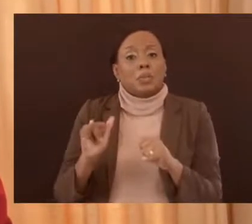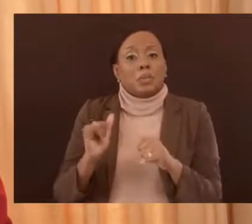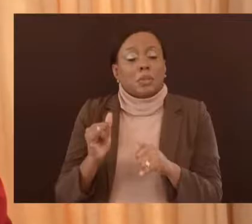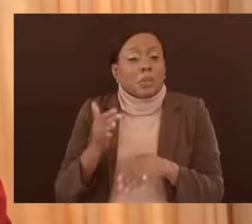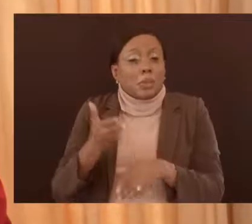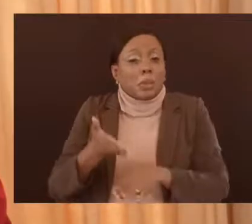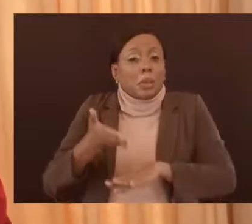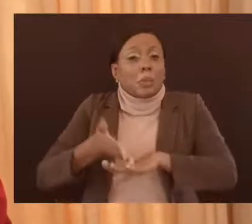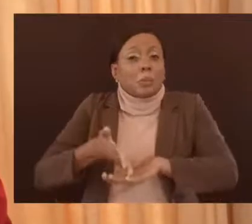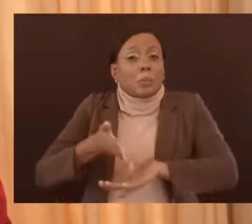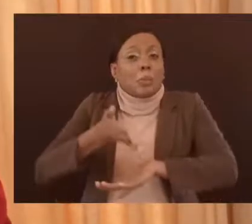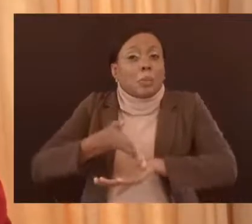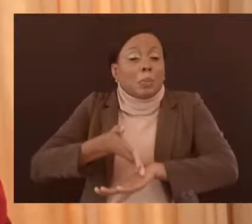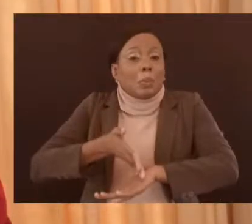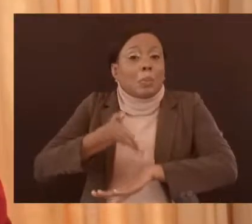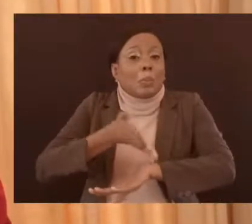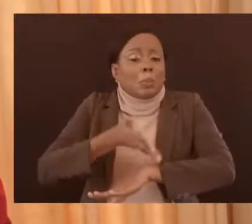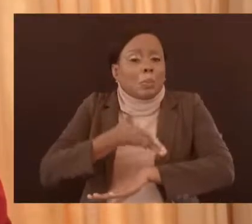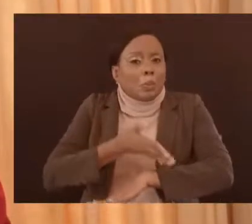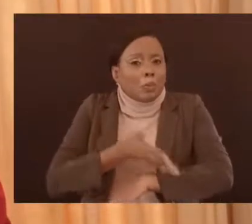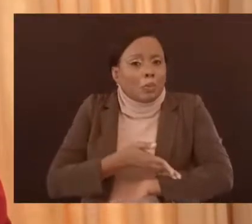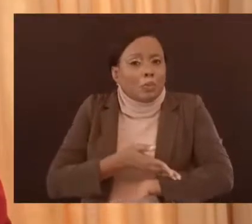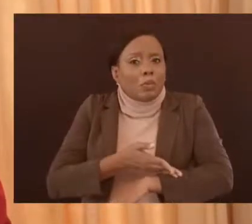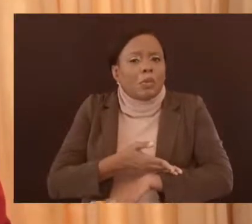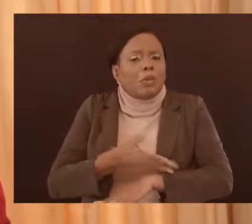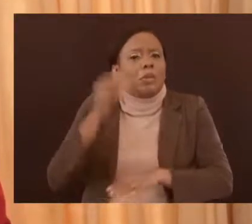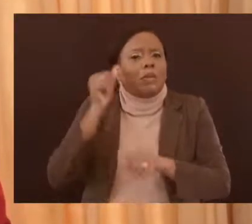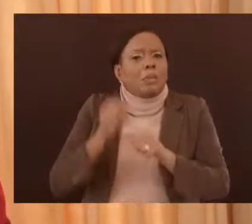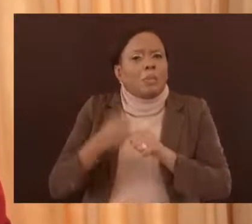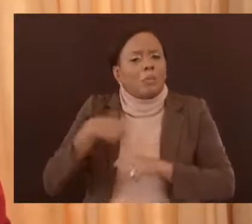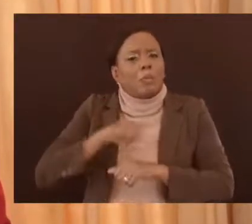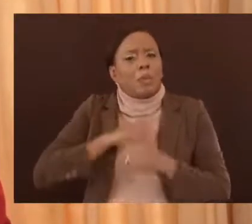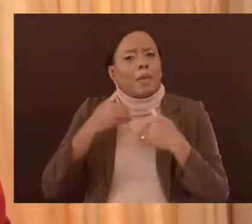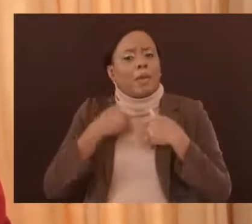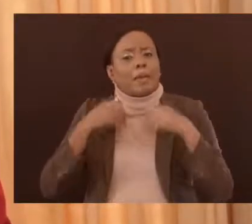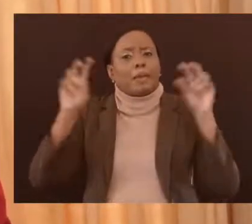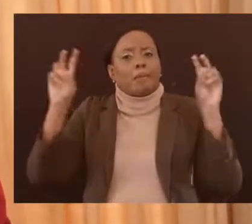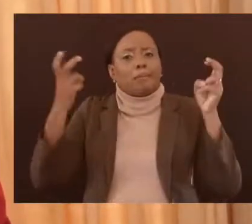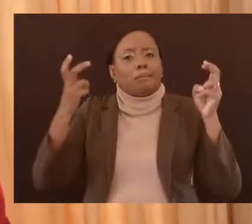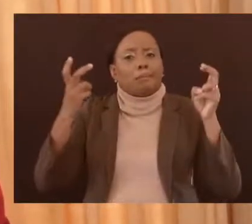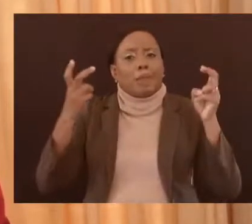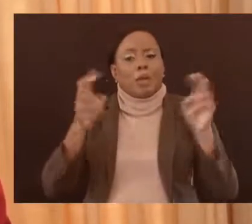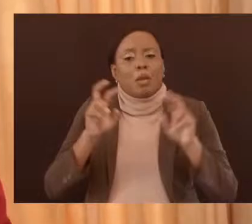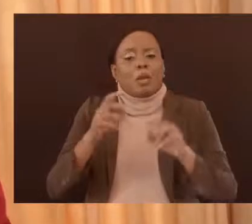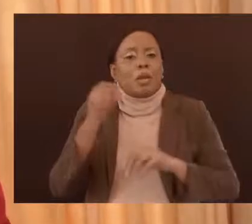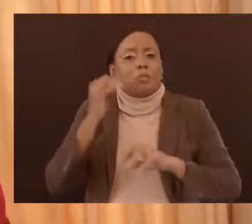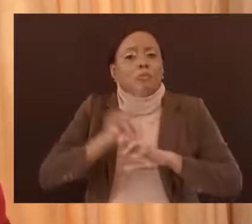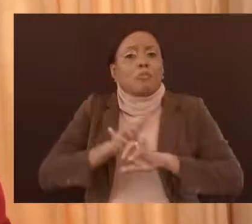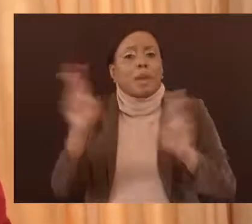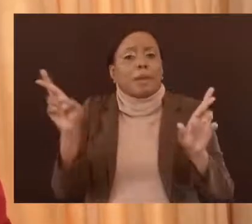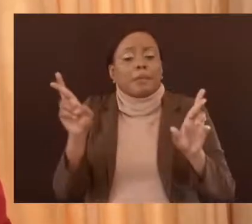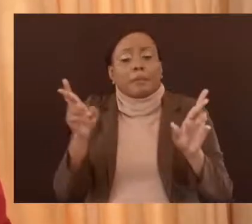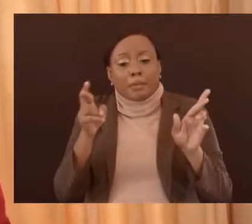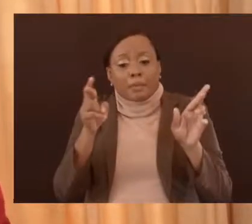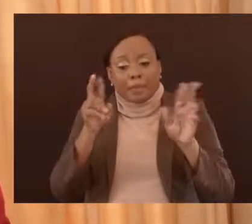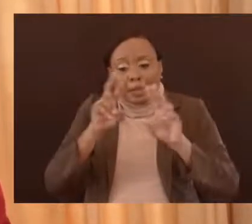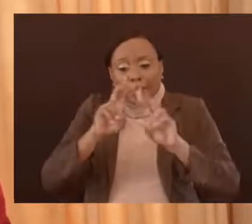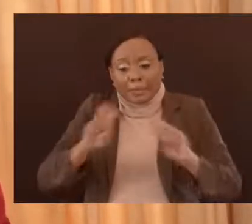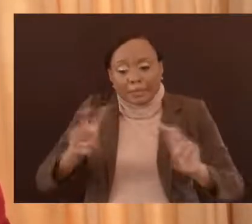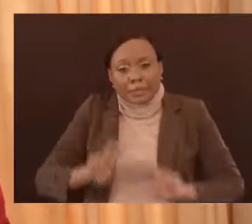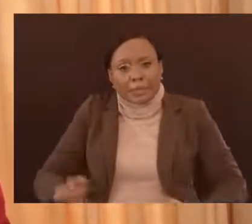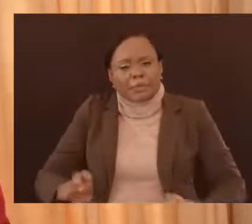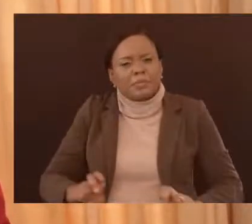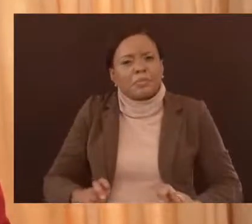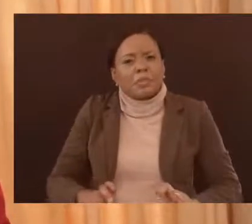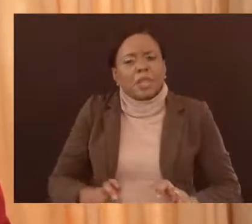of the readiness assessment. And you may recall again that the readiness assessment was what we did when the students returned to face-to-face to get an